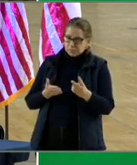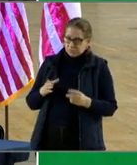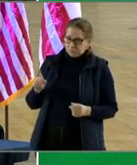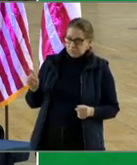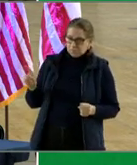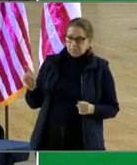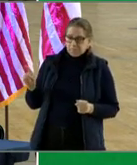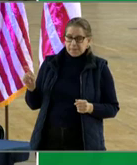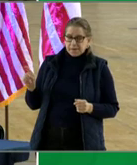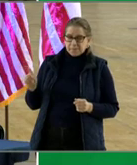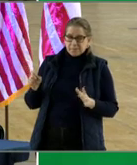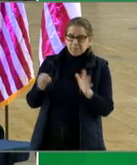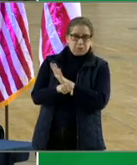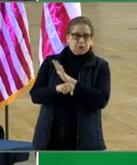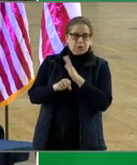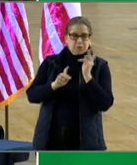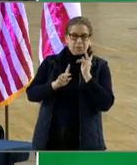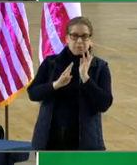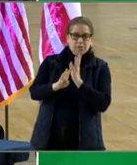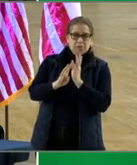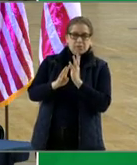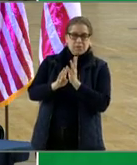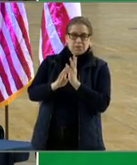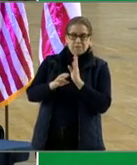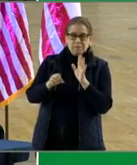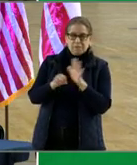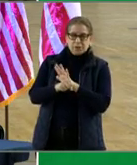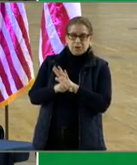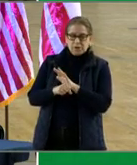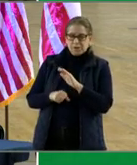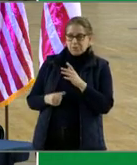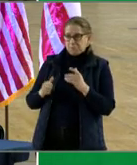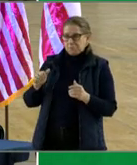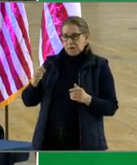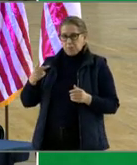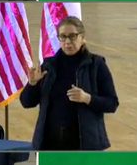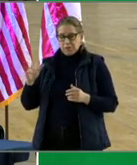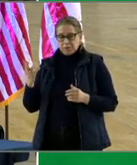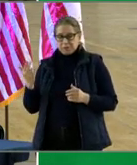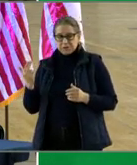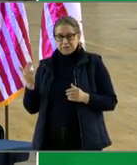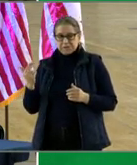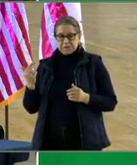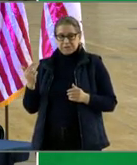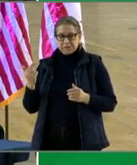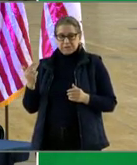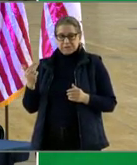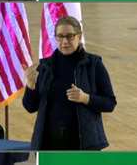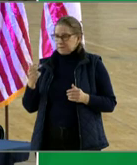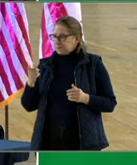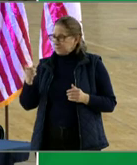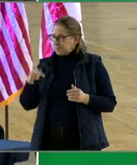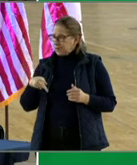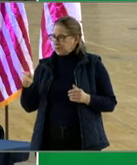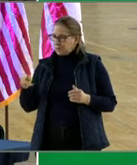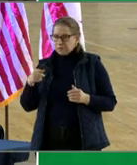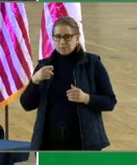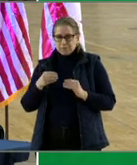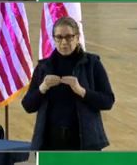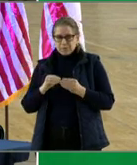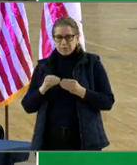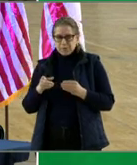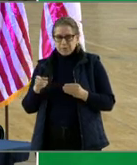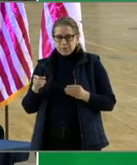And so April 13th? Slide 14 Yes. suggests we will run out of ICU beds in